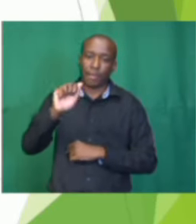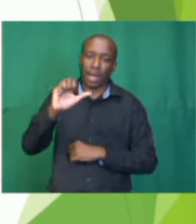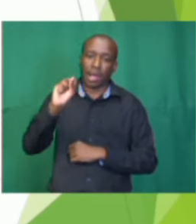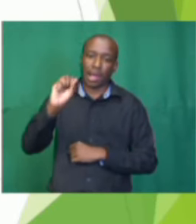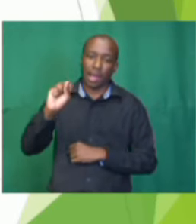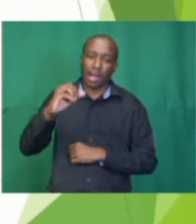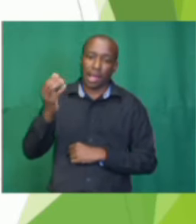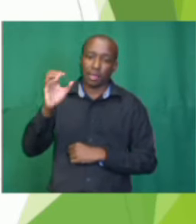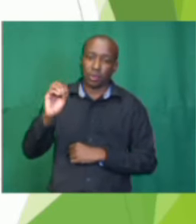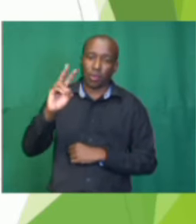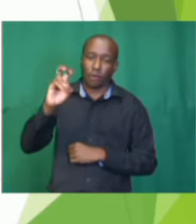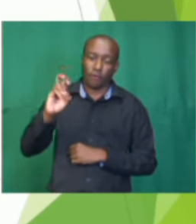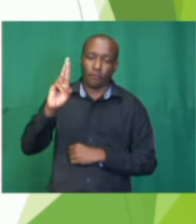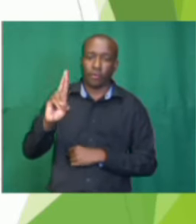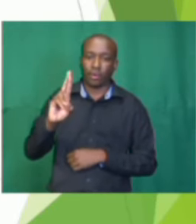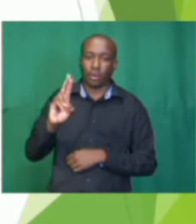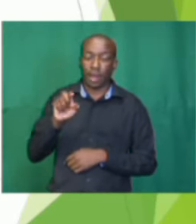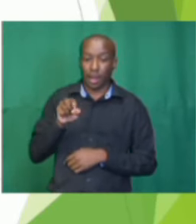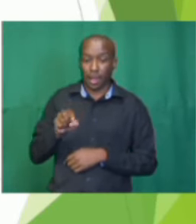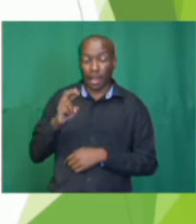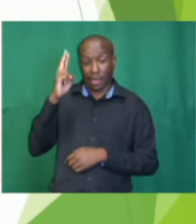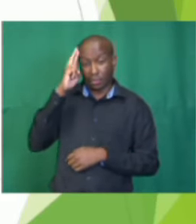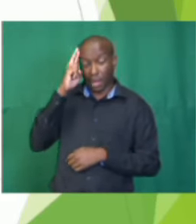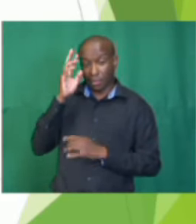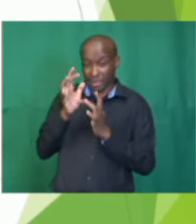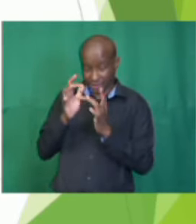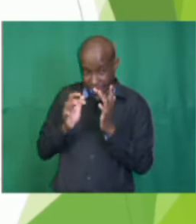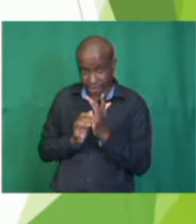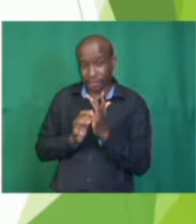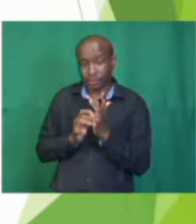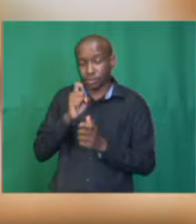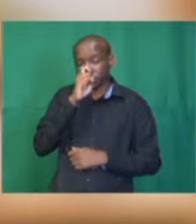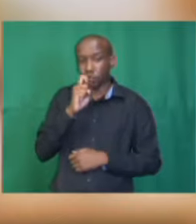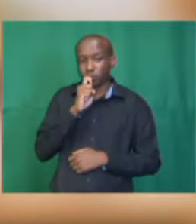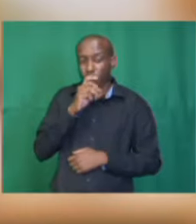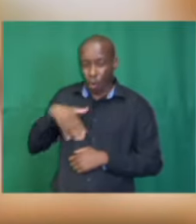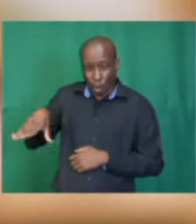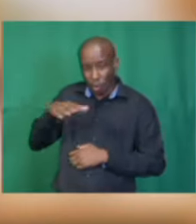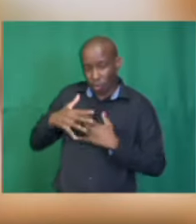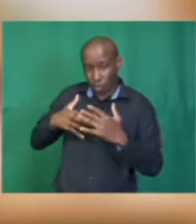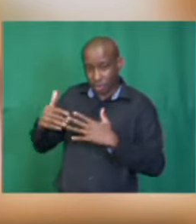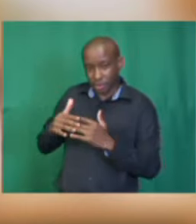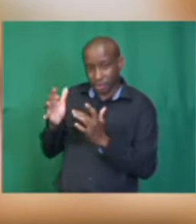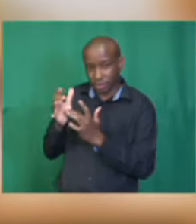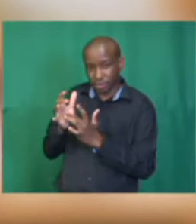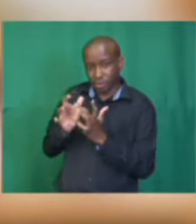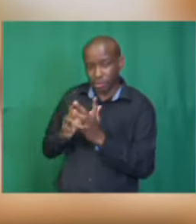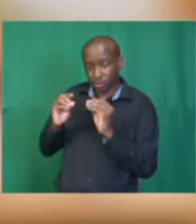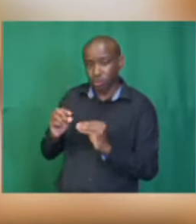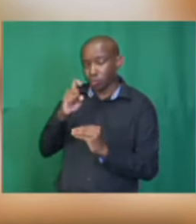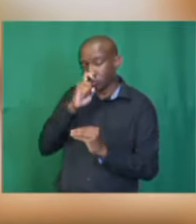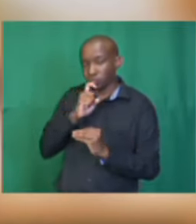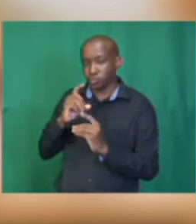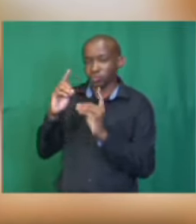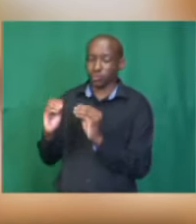other Jew. Remember, Jesus Christ was a Jew and respected all Jewish traditions. So